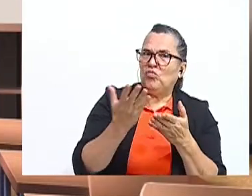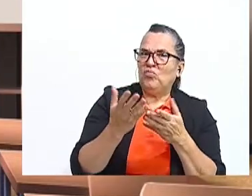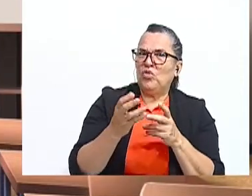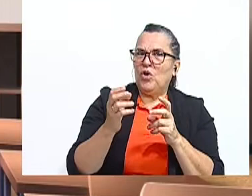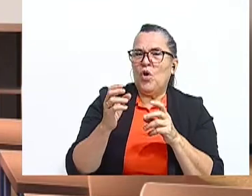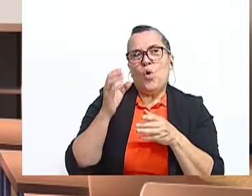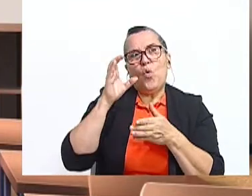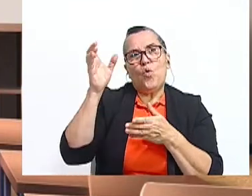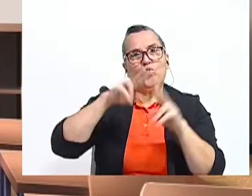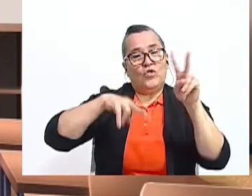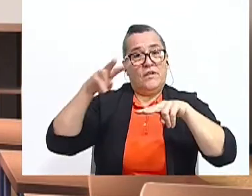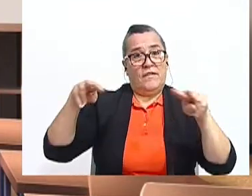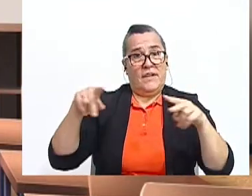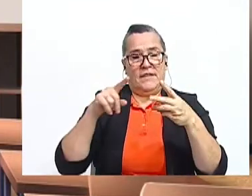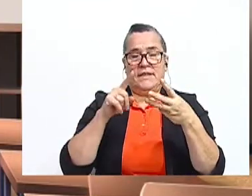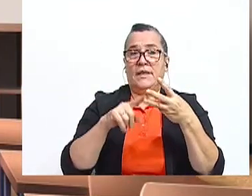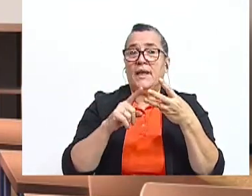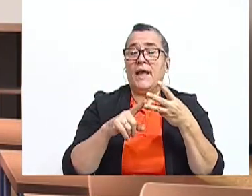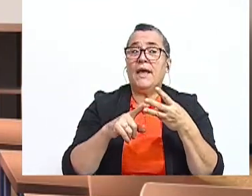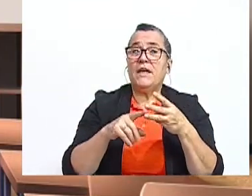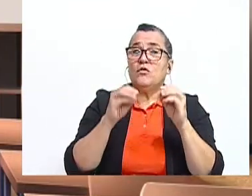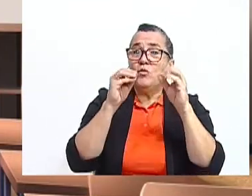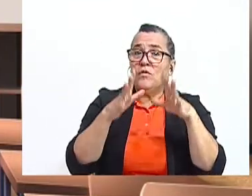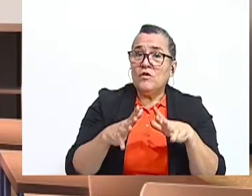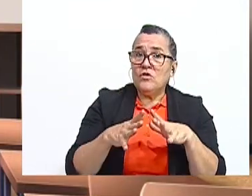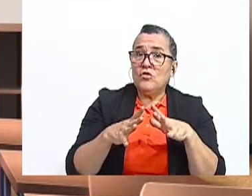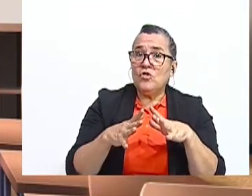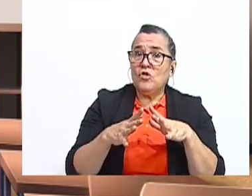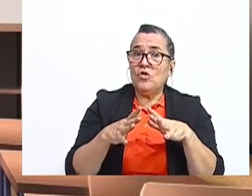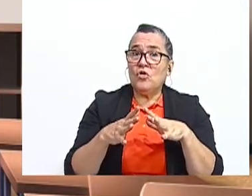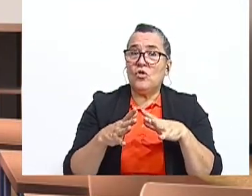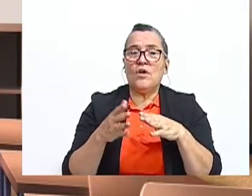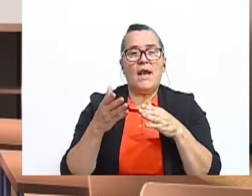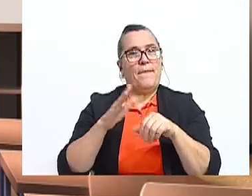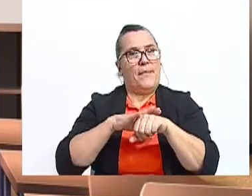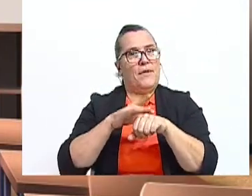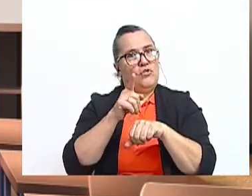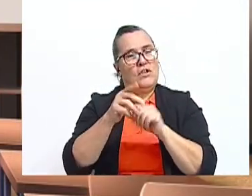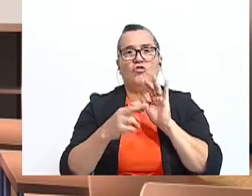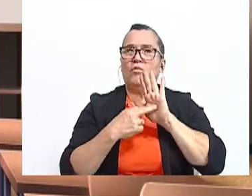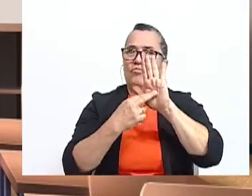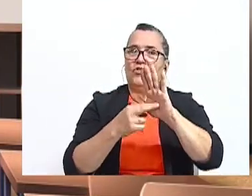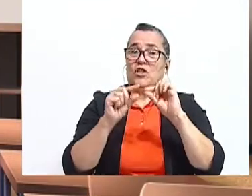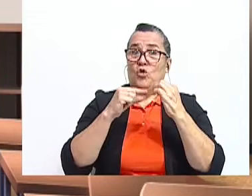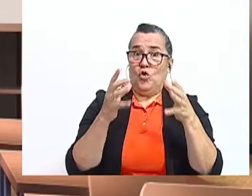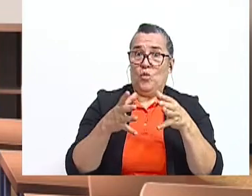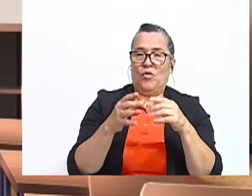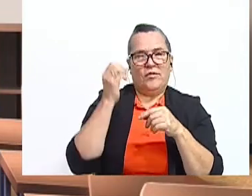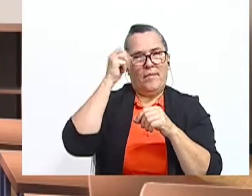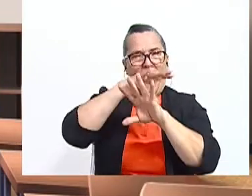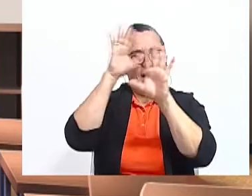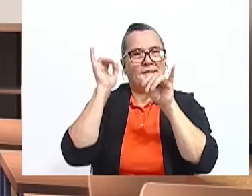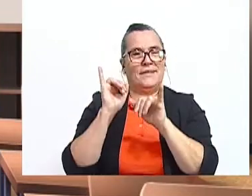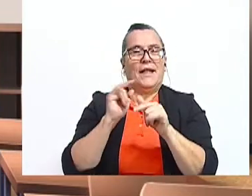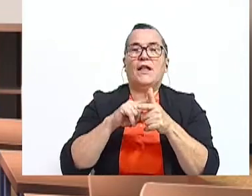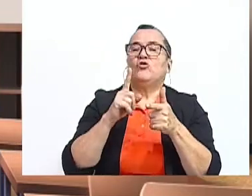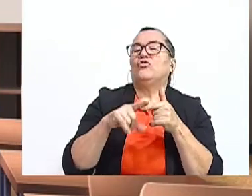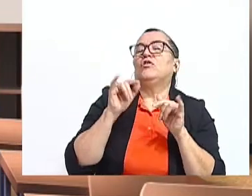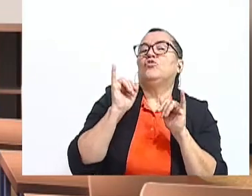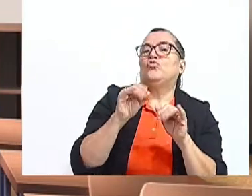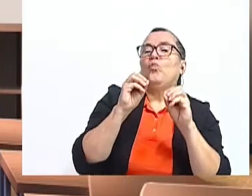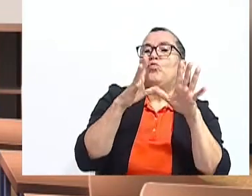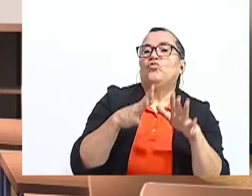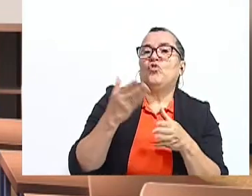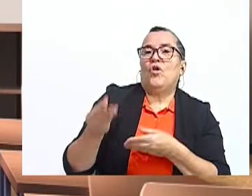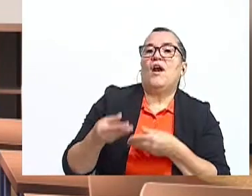cultural diversity. And then your teacher selected you to represent your group, okay? So your teacher is going